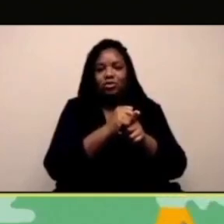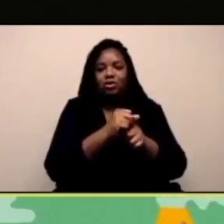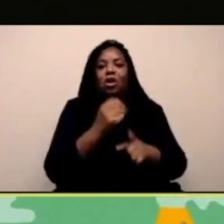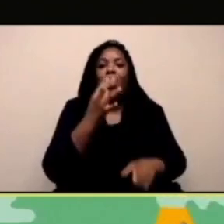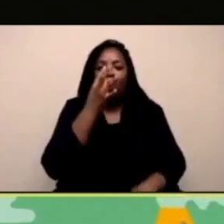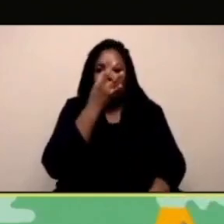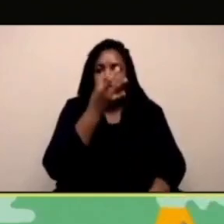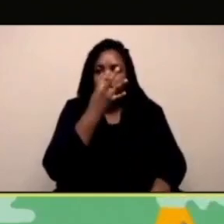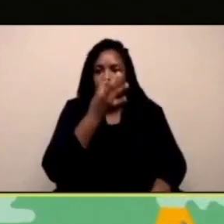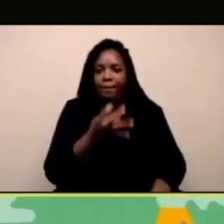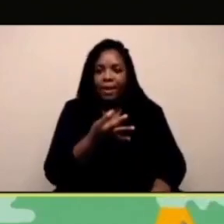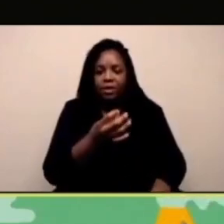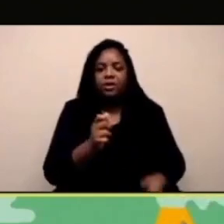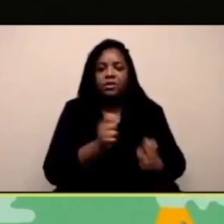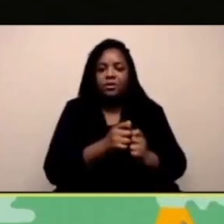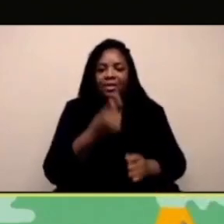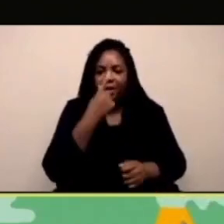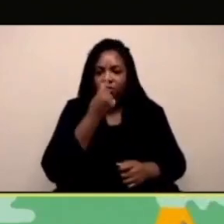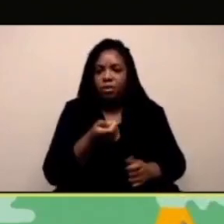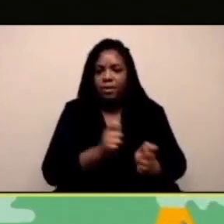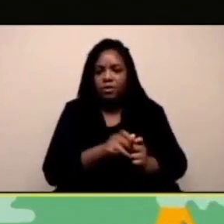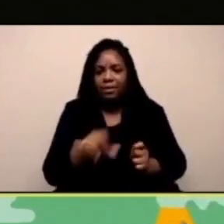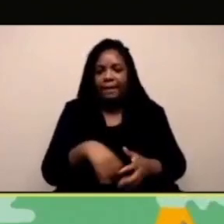strawberries with the, oh man, with the bird.